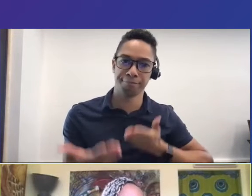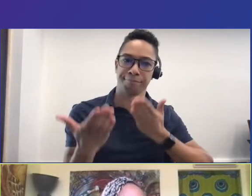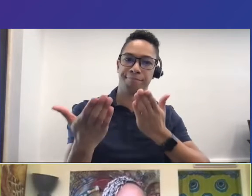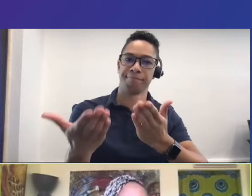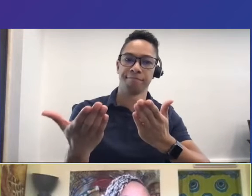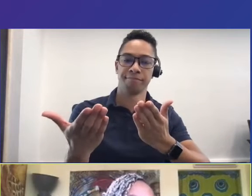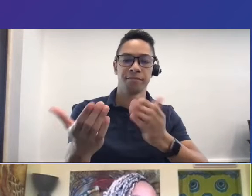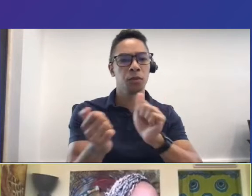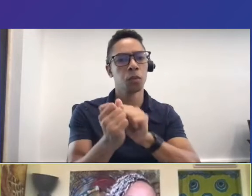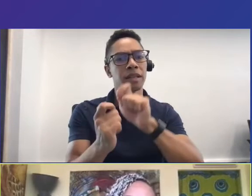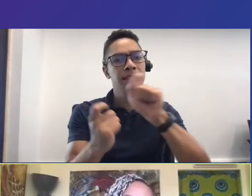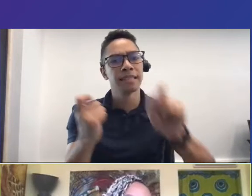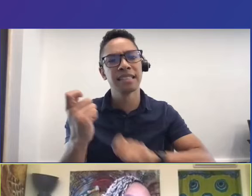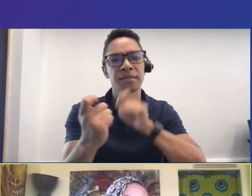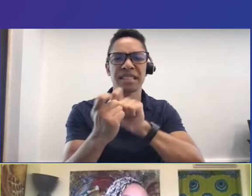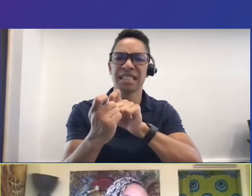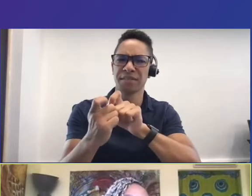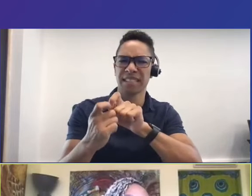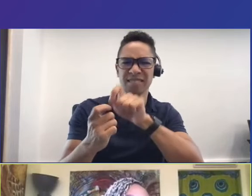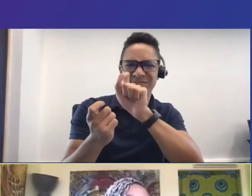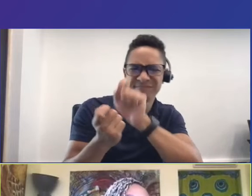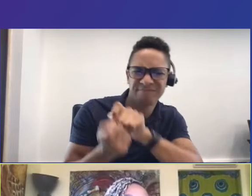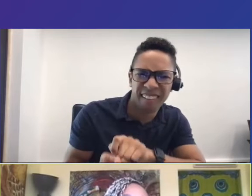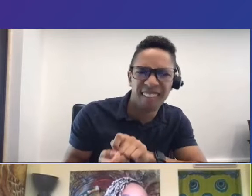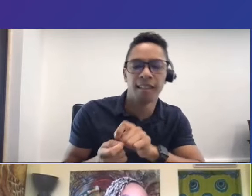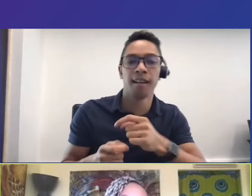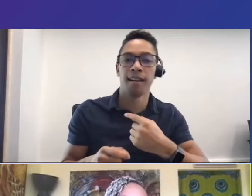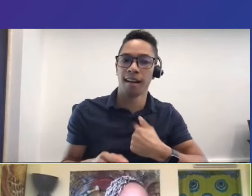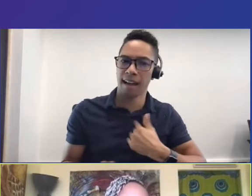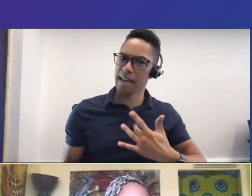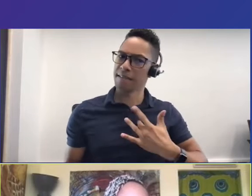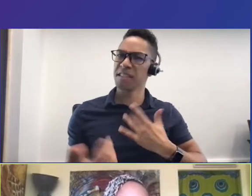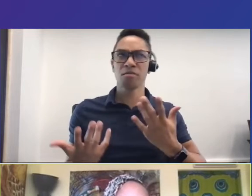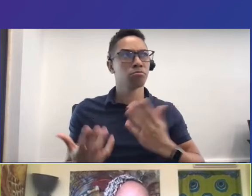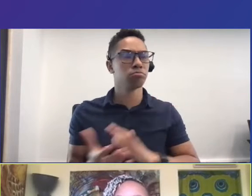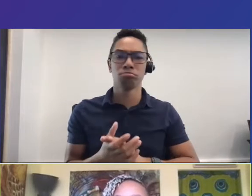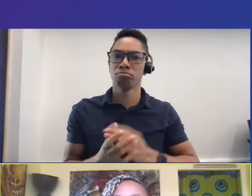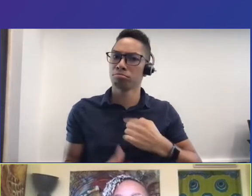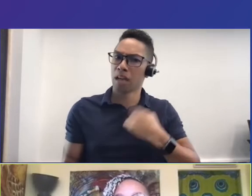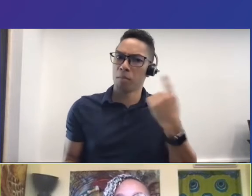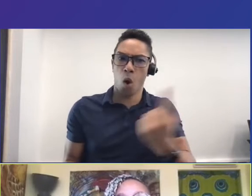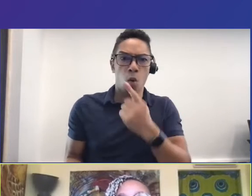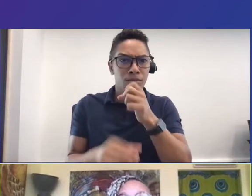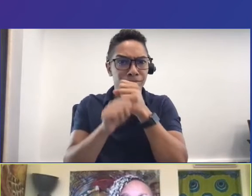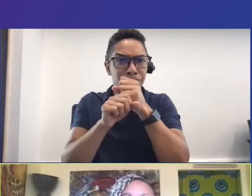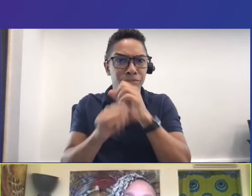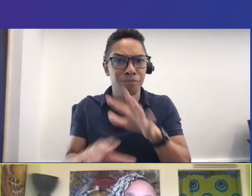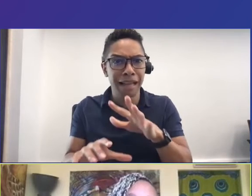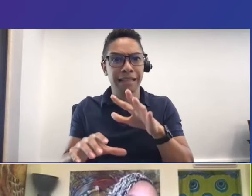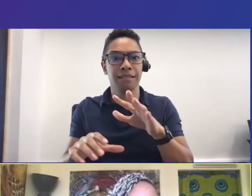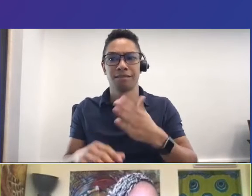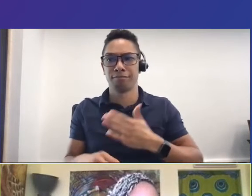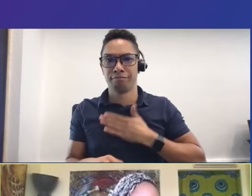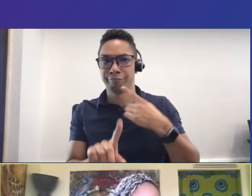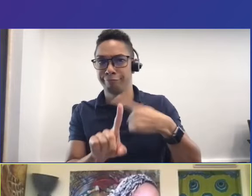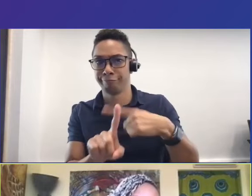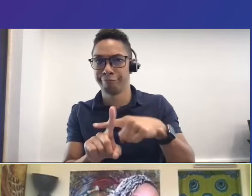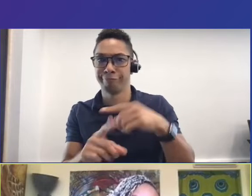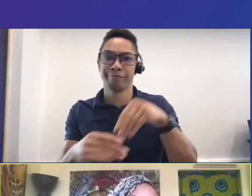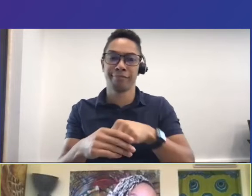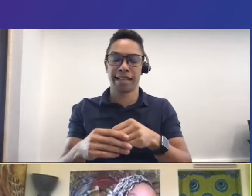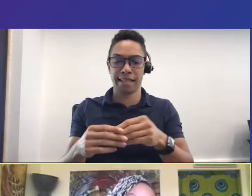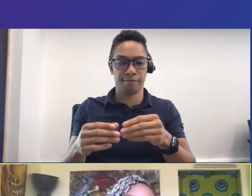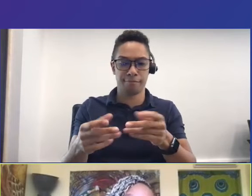around specifics and logistics. I feel like I've always been very blessed to be in a position where I've always walked in alignment with